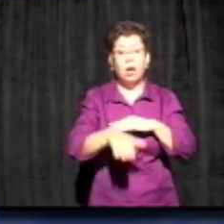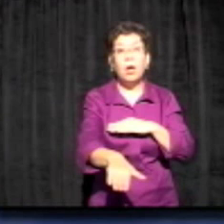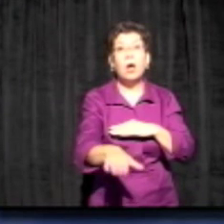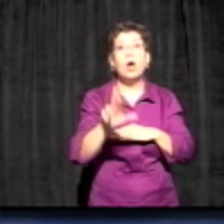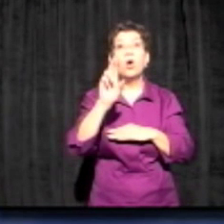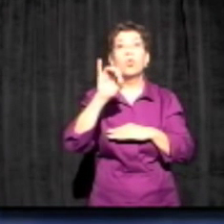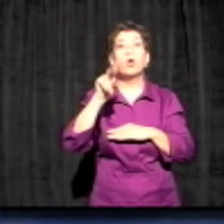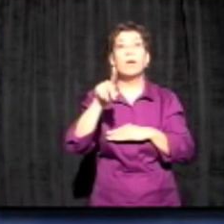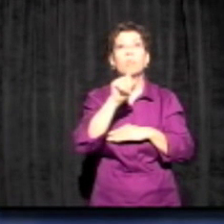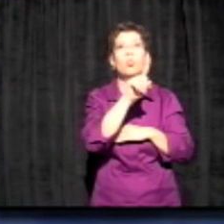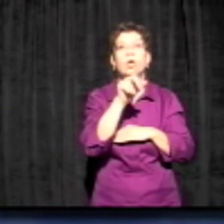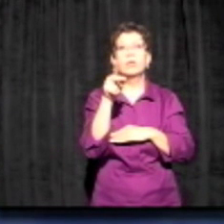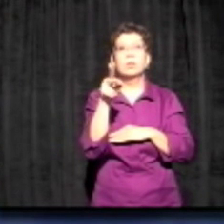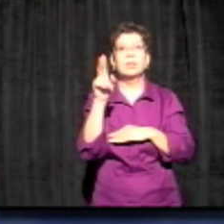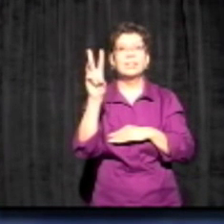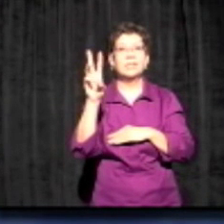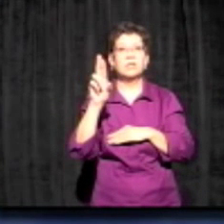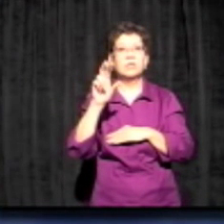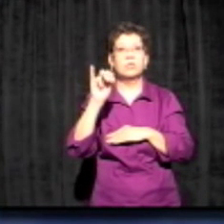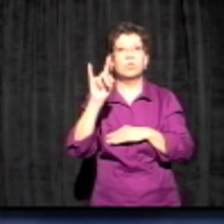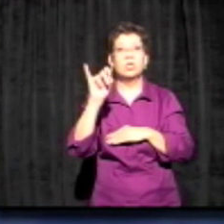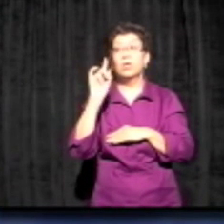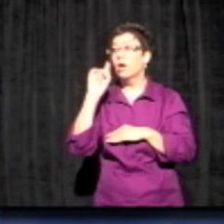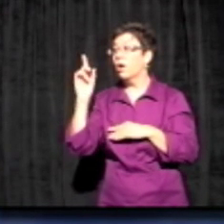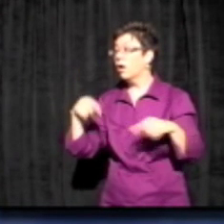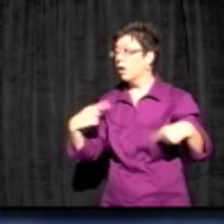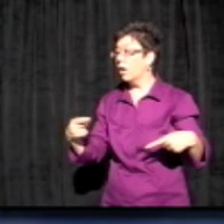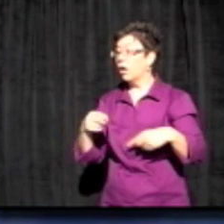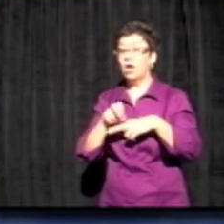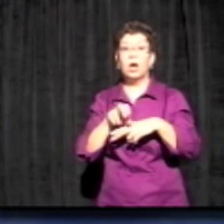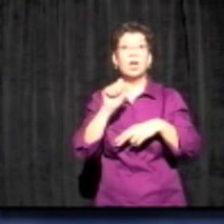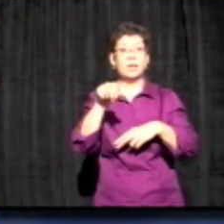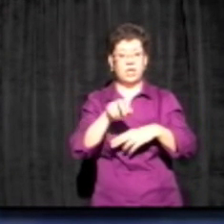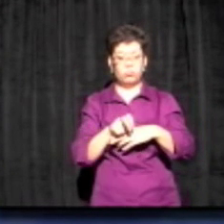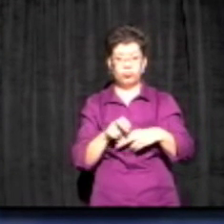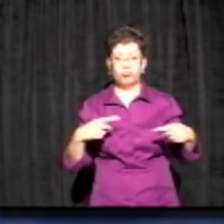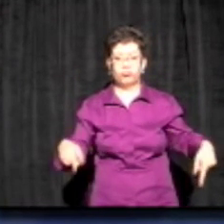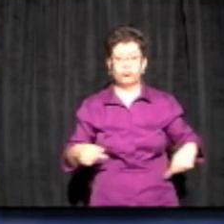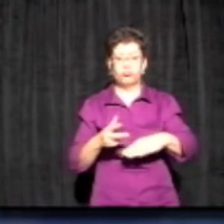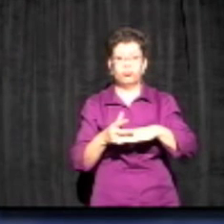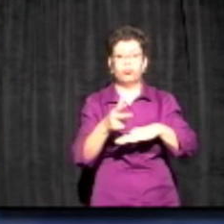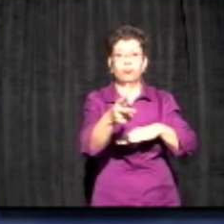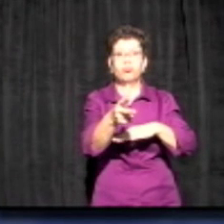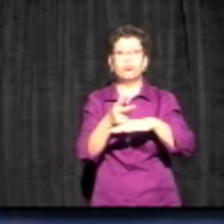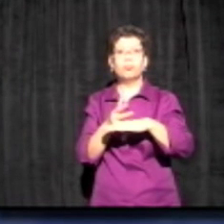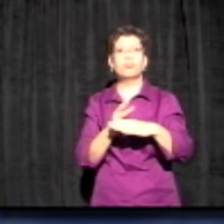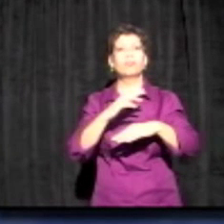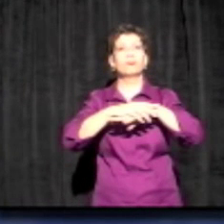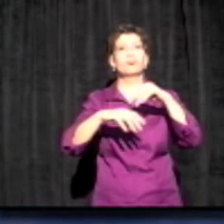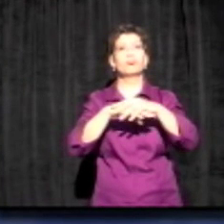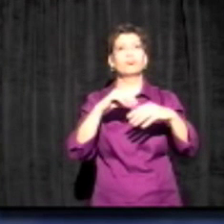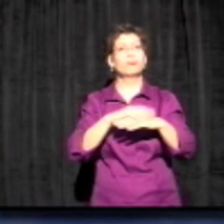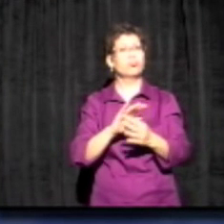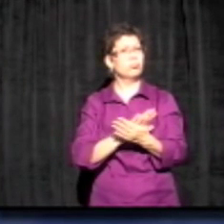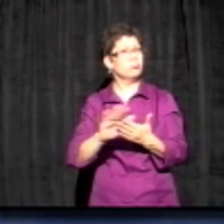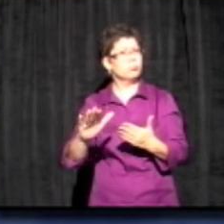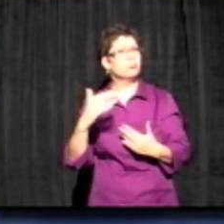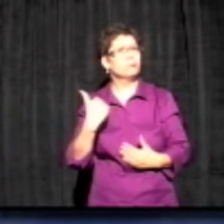1:6 ratio, so a person in a wheelchair can enter and exit comfortably.